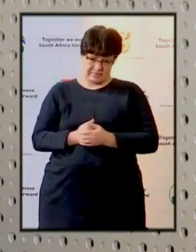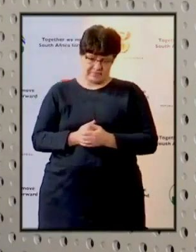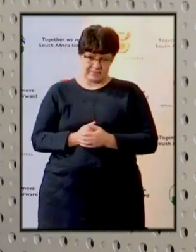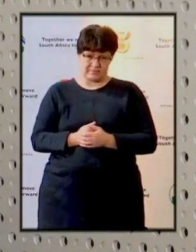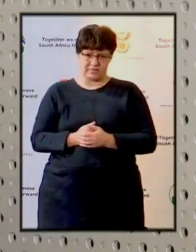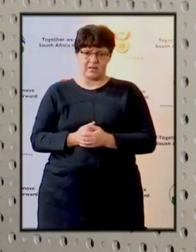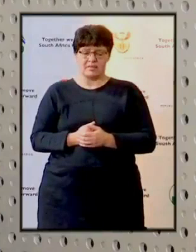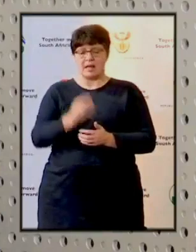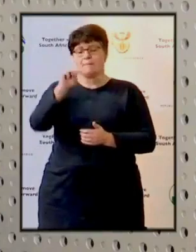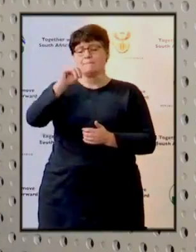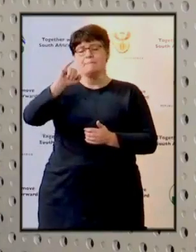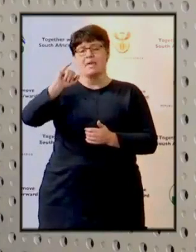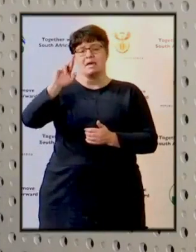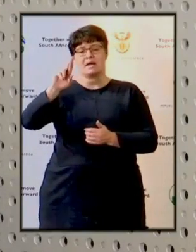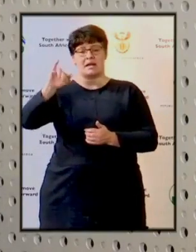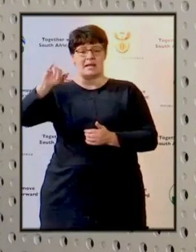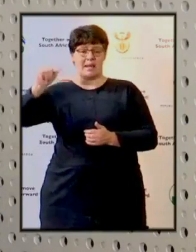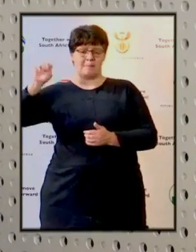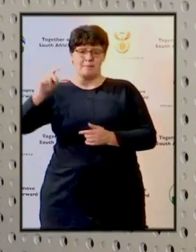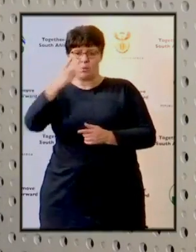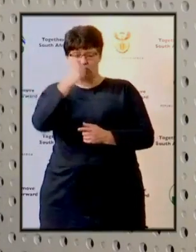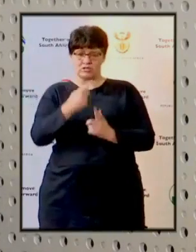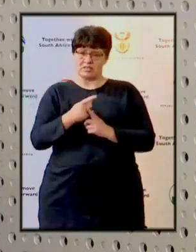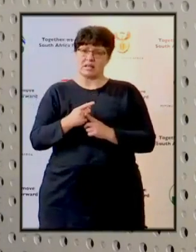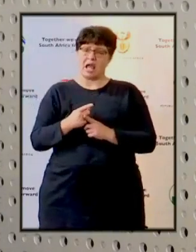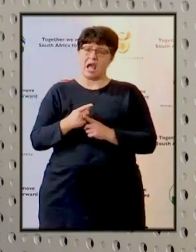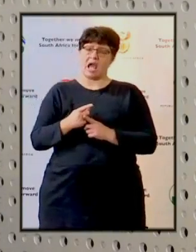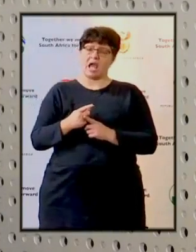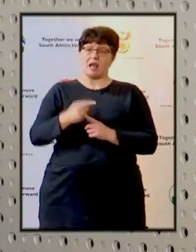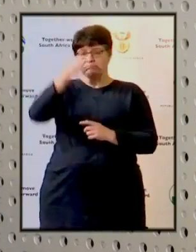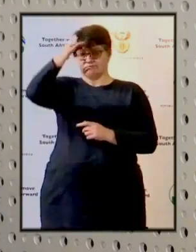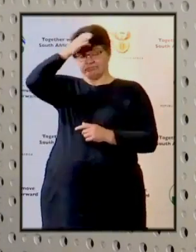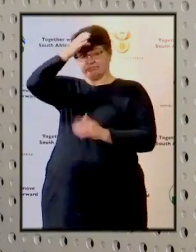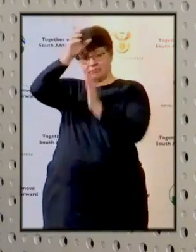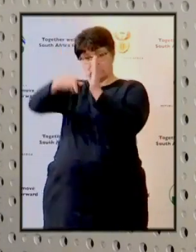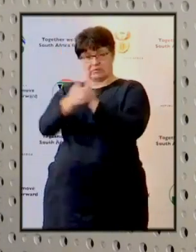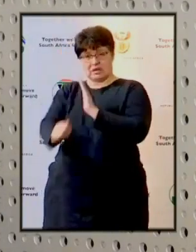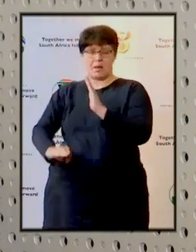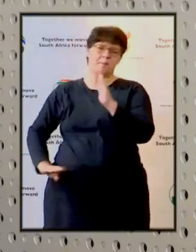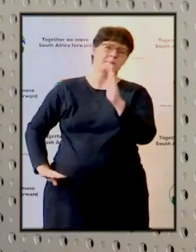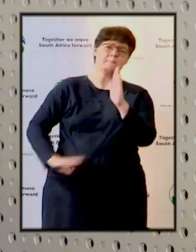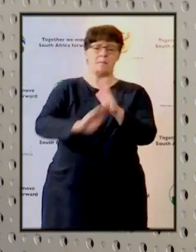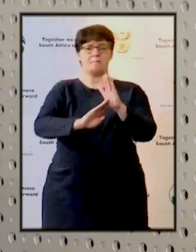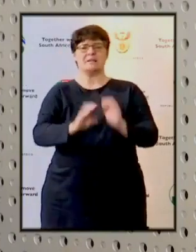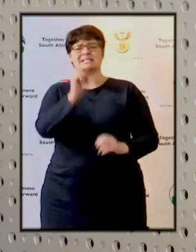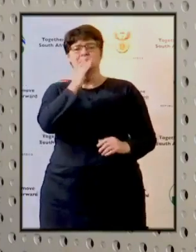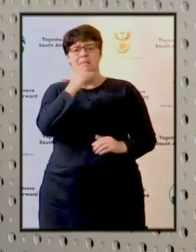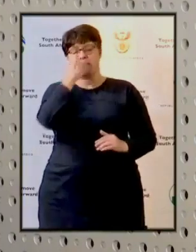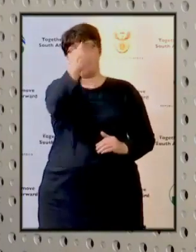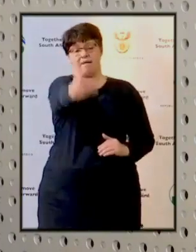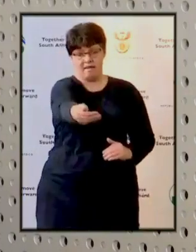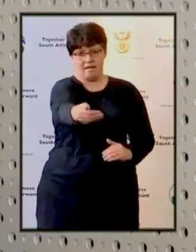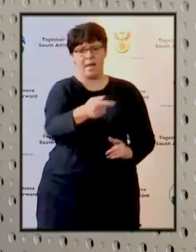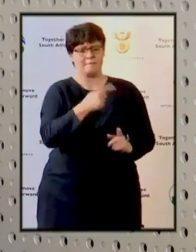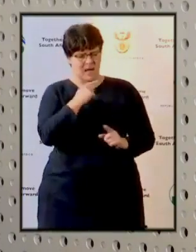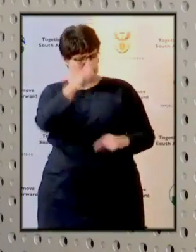peak, that some of the scientists have said the peak of infections may only be reached in September and that the